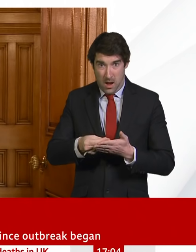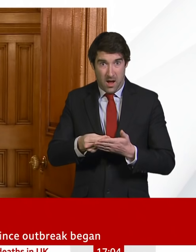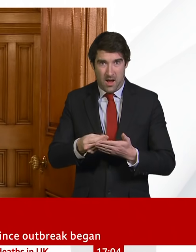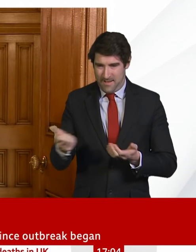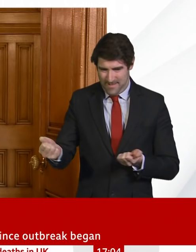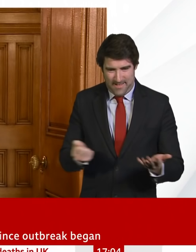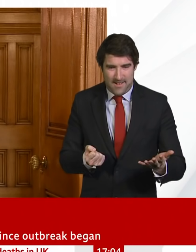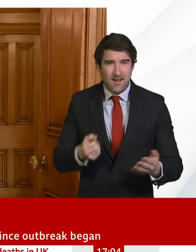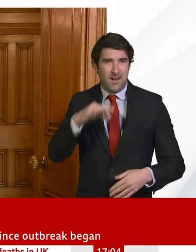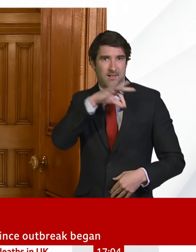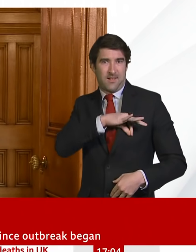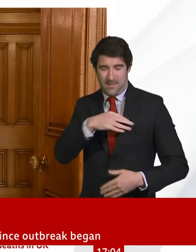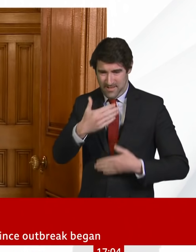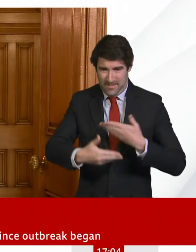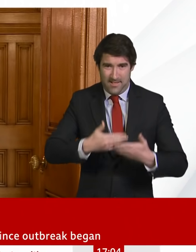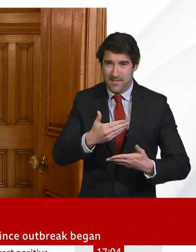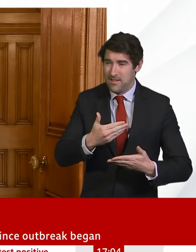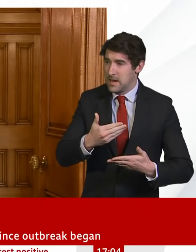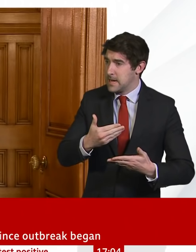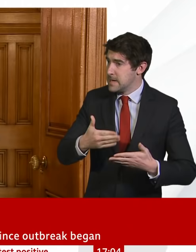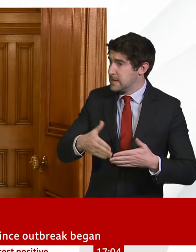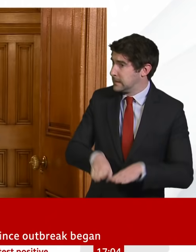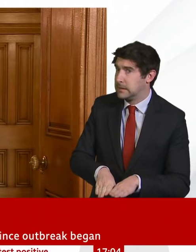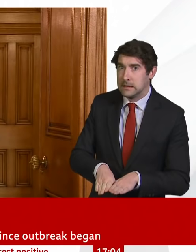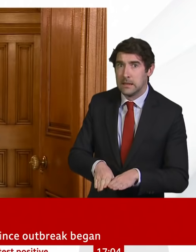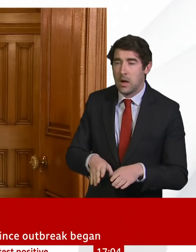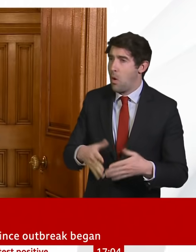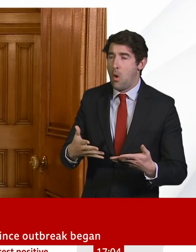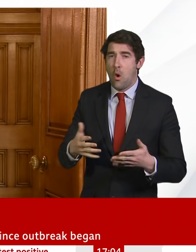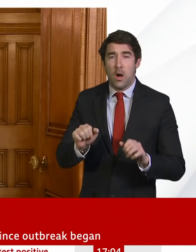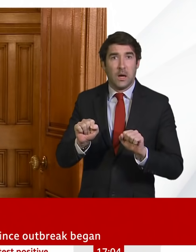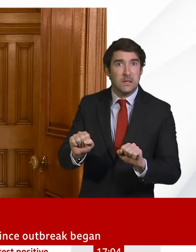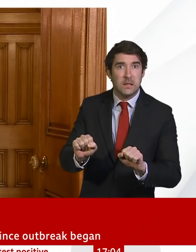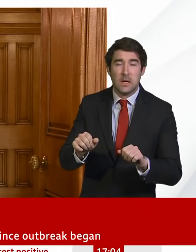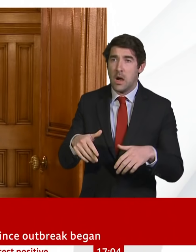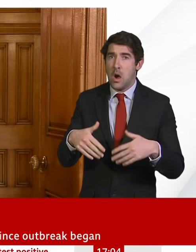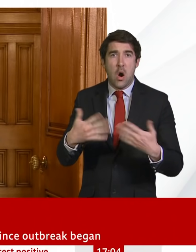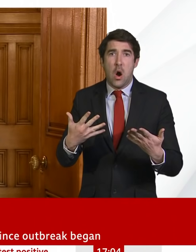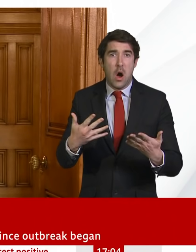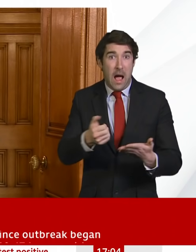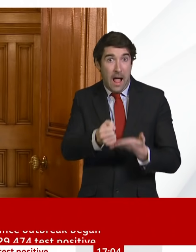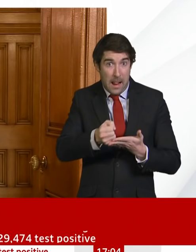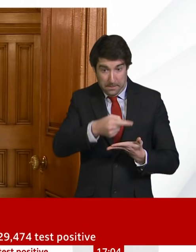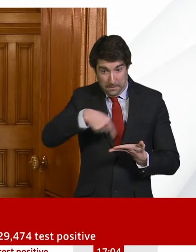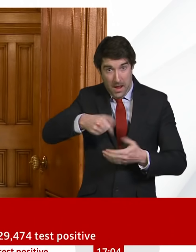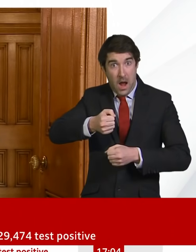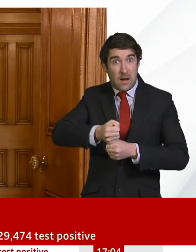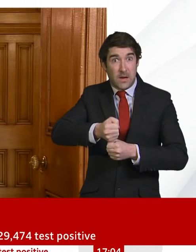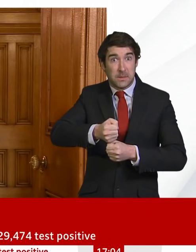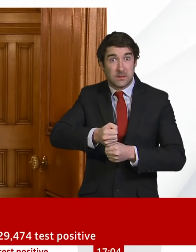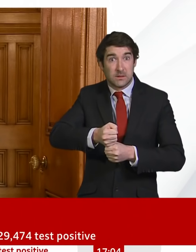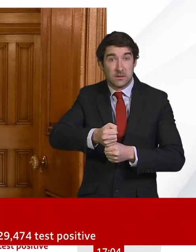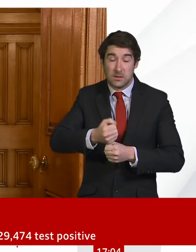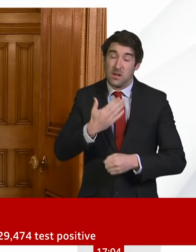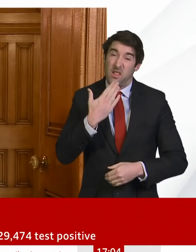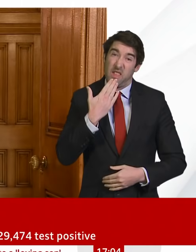you are making a real difference. Whether it's INEOS building a new hand sanitizer plant near Middlesbrough in just 10